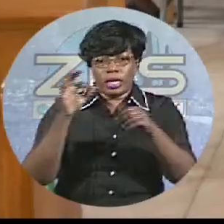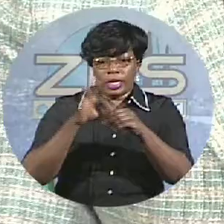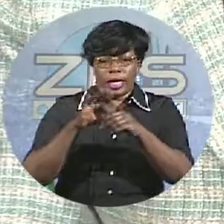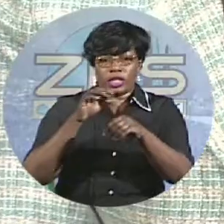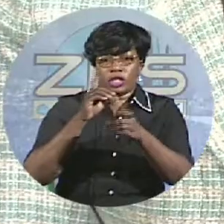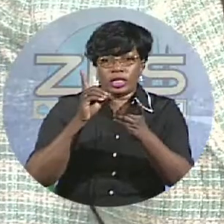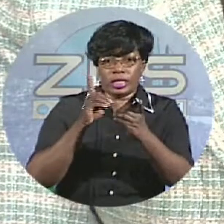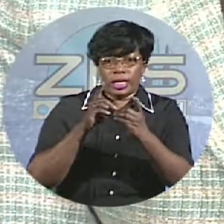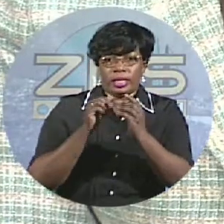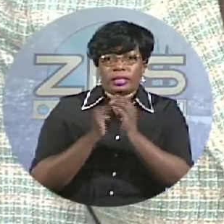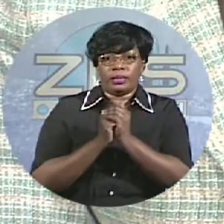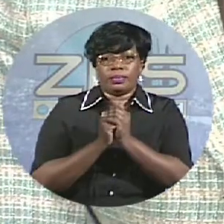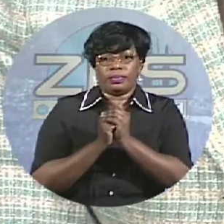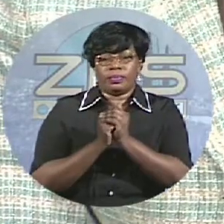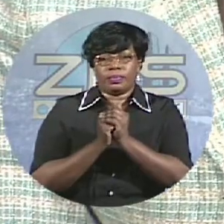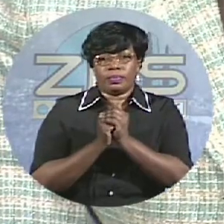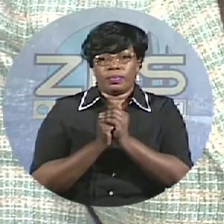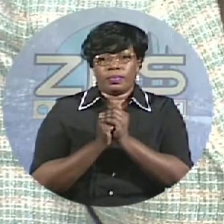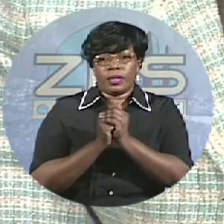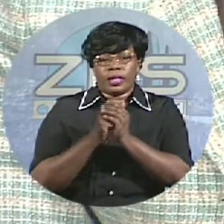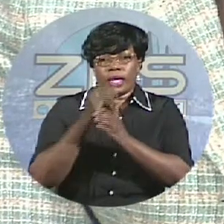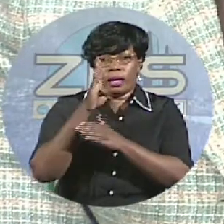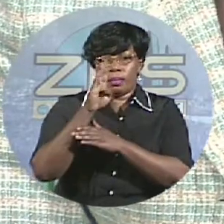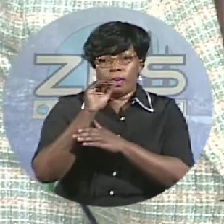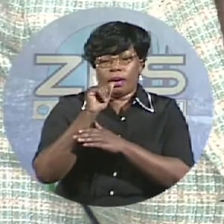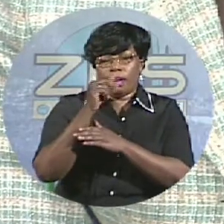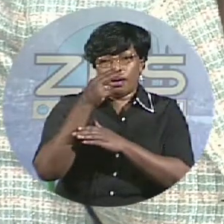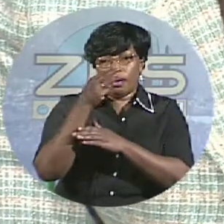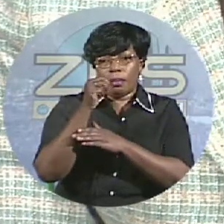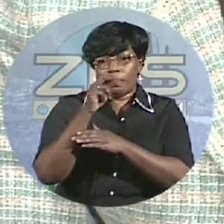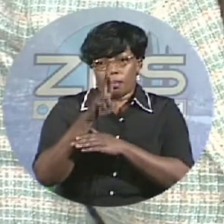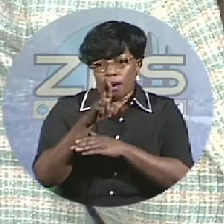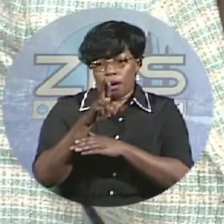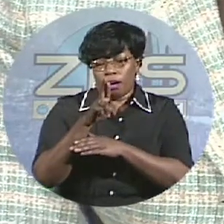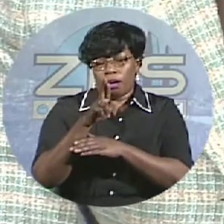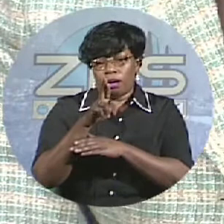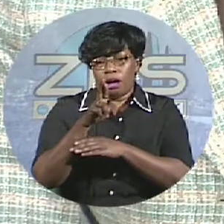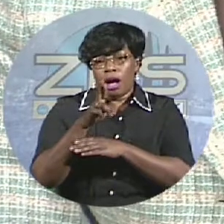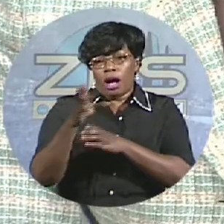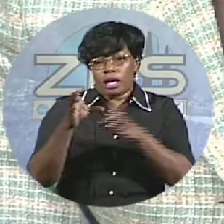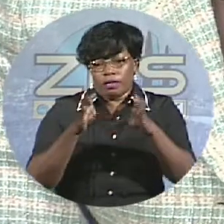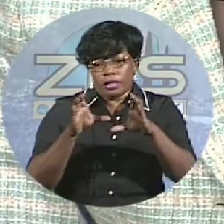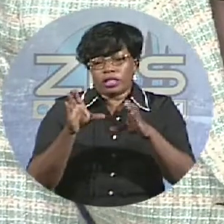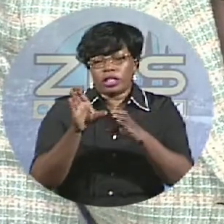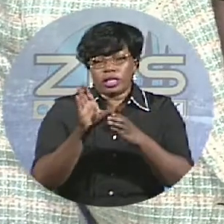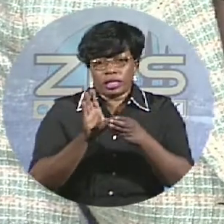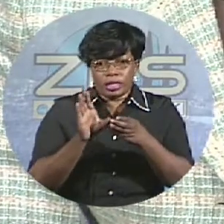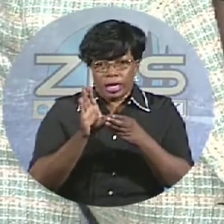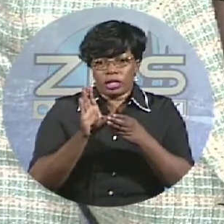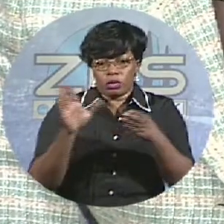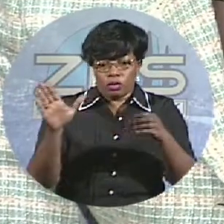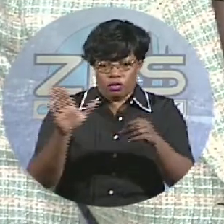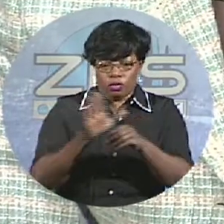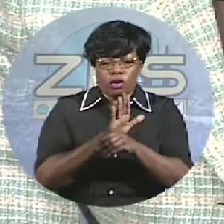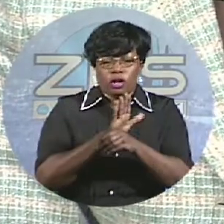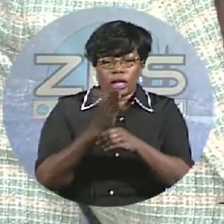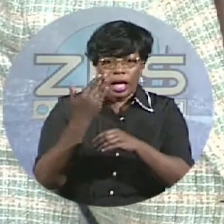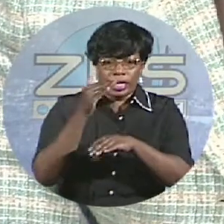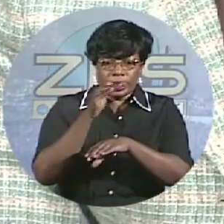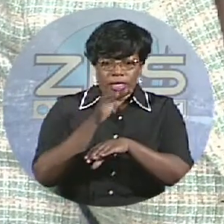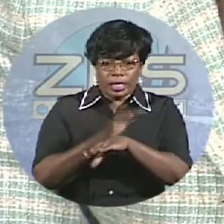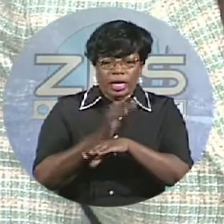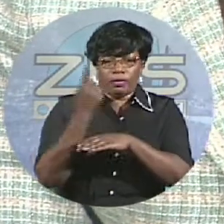The Bahama Convention Center filled last night with our number one industry's best and brightest, all vying to win the prestigious Cacique